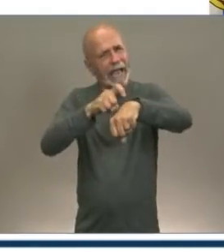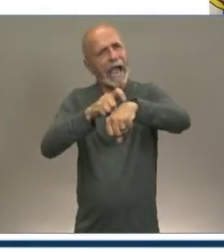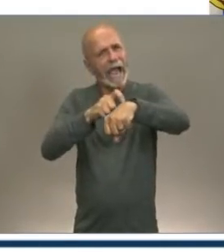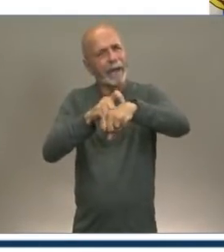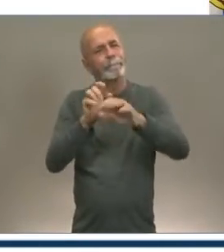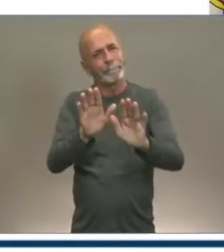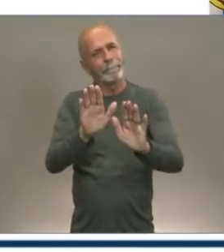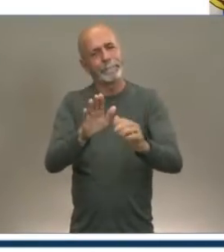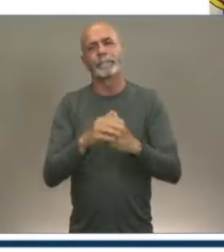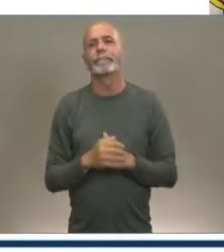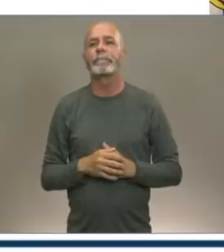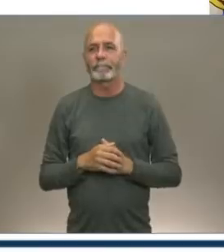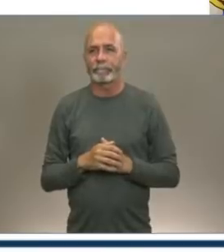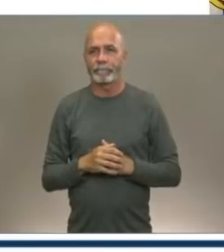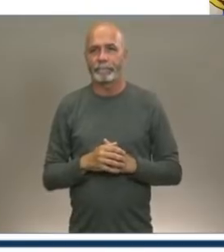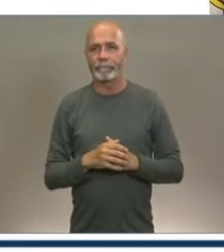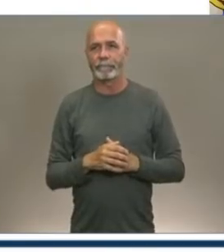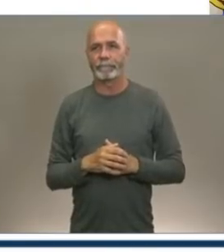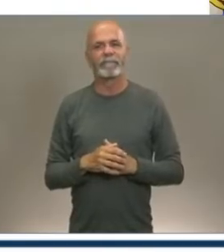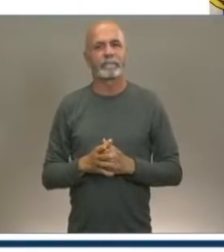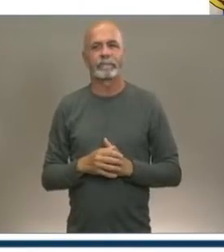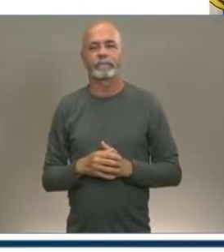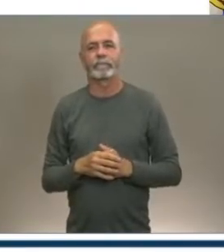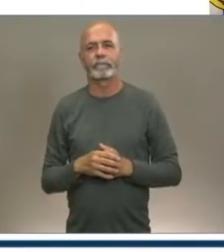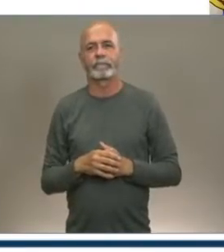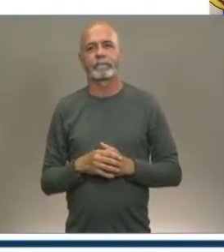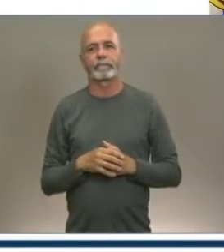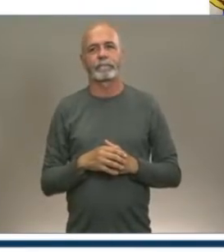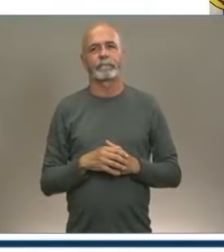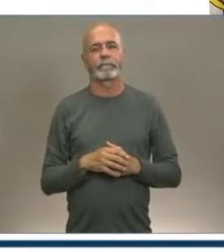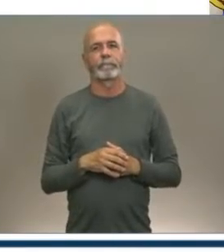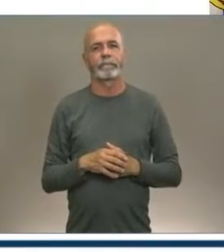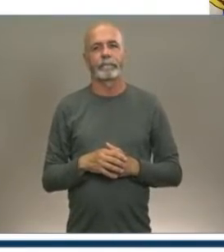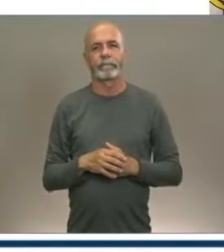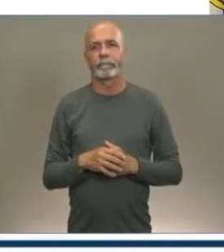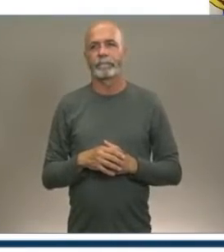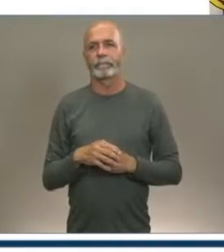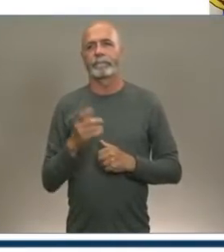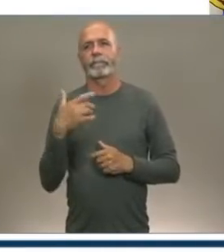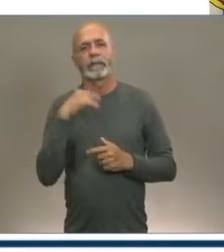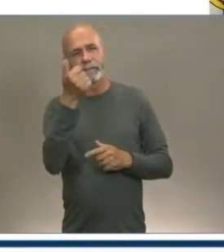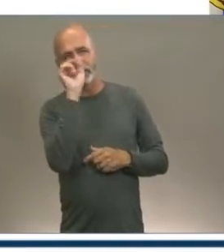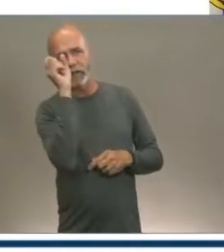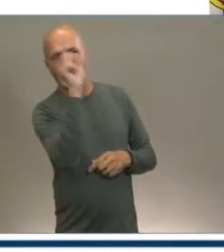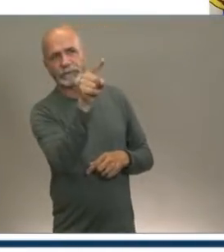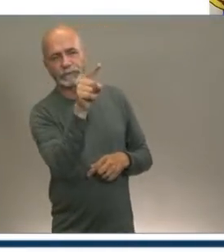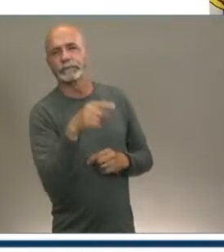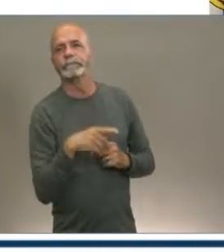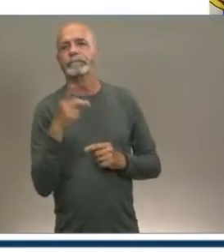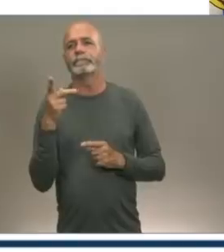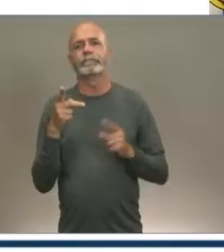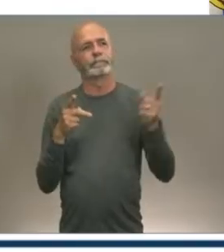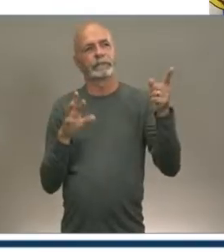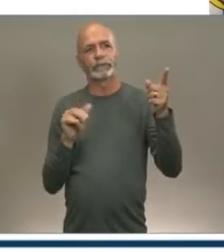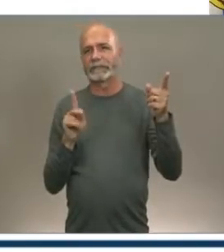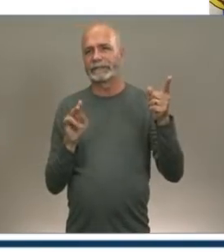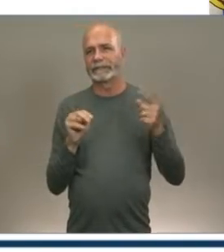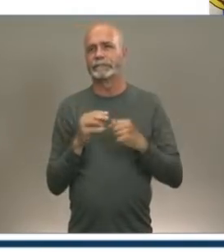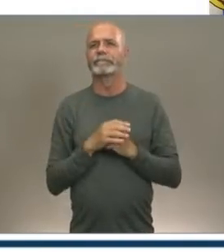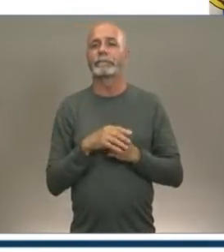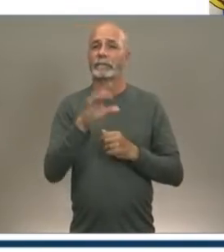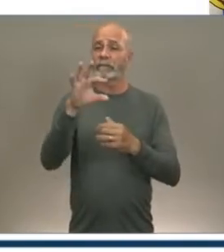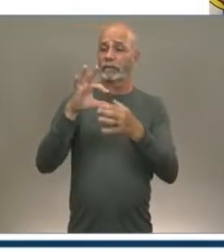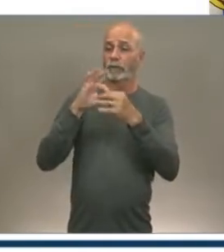Hi there. My first question is for the Premier about communication. There was a recent Freedom